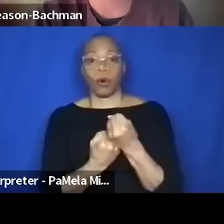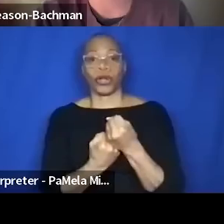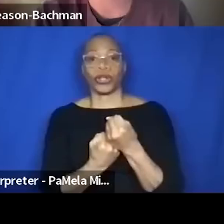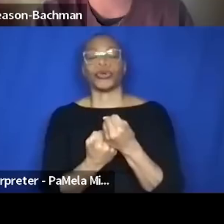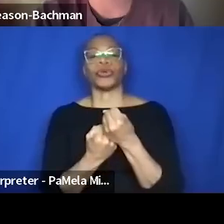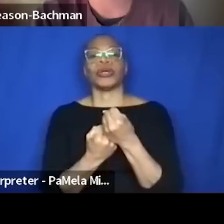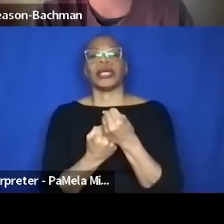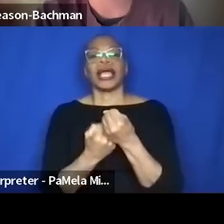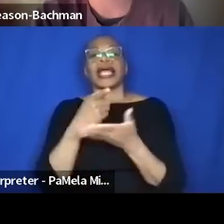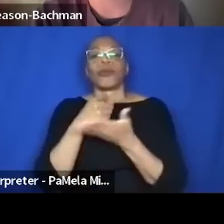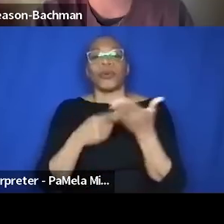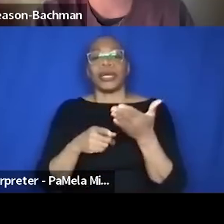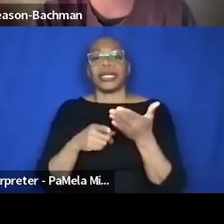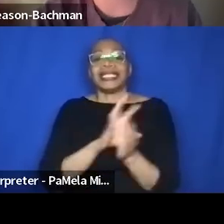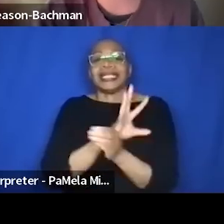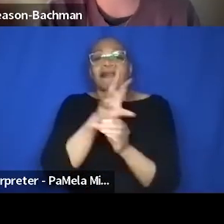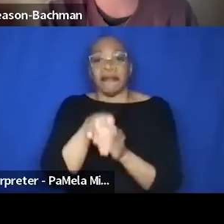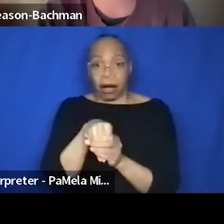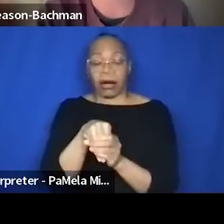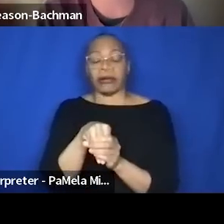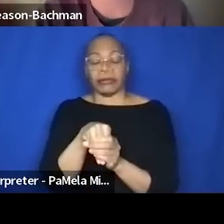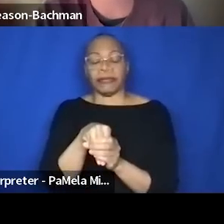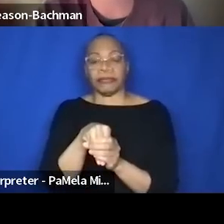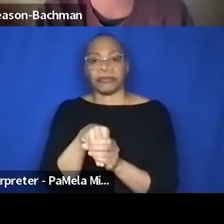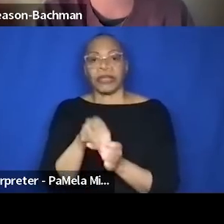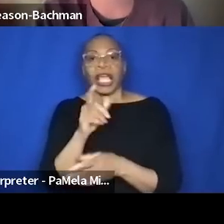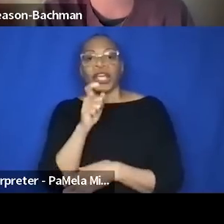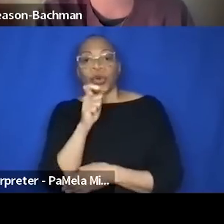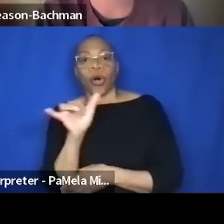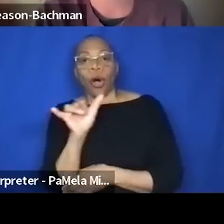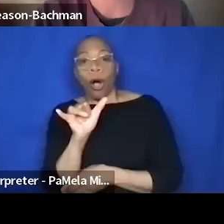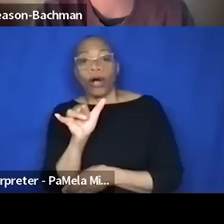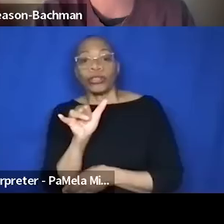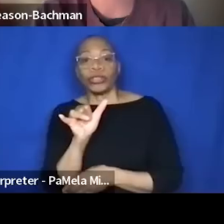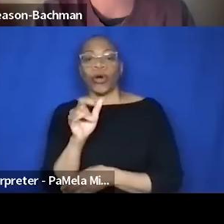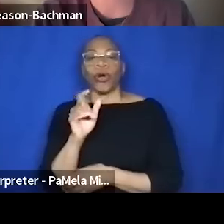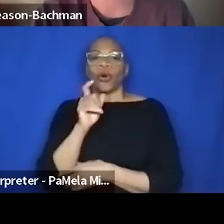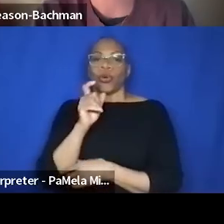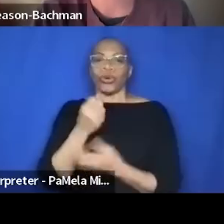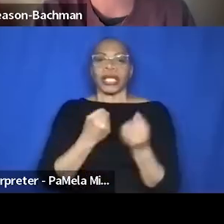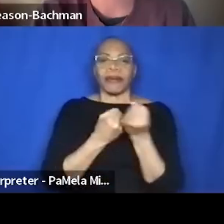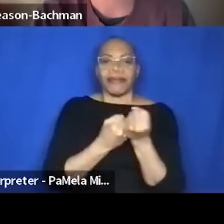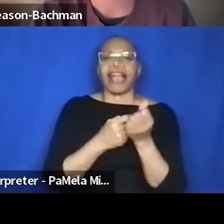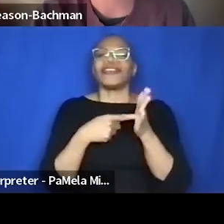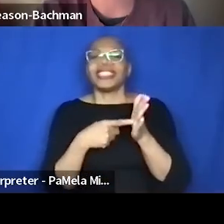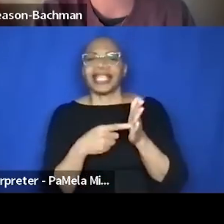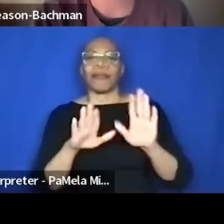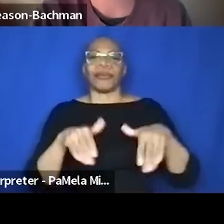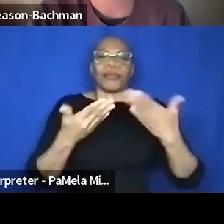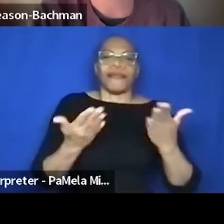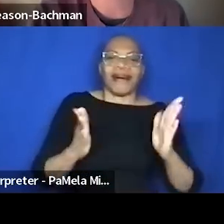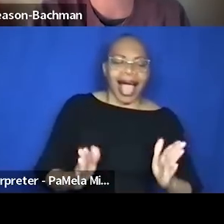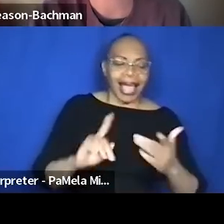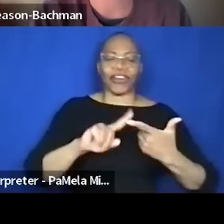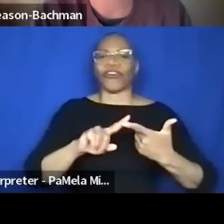it takes, and then who can come on from the backing, meaning like a provider, a community health worker,